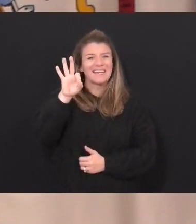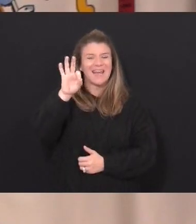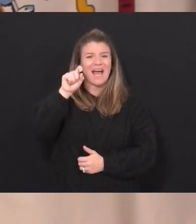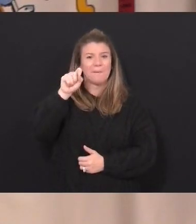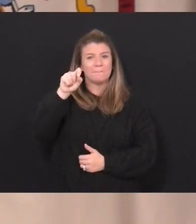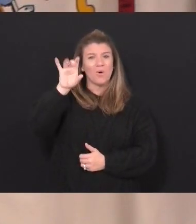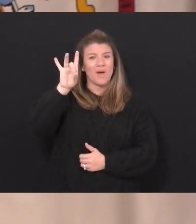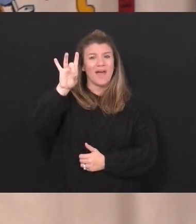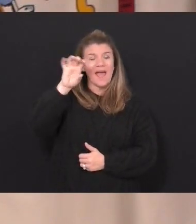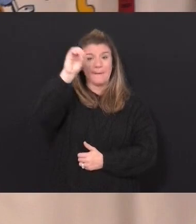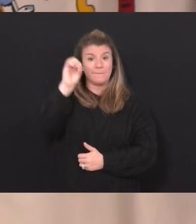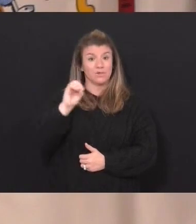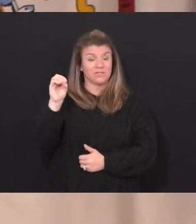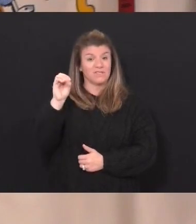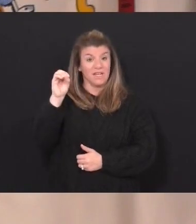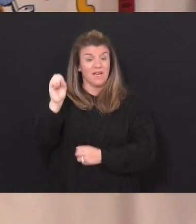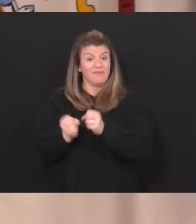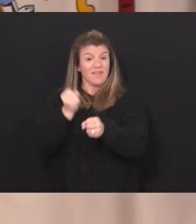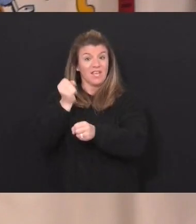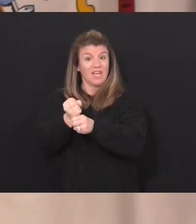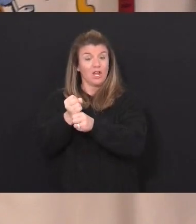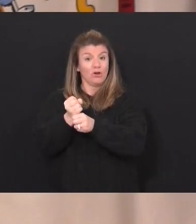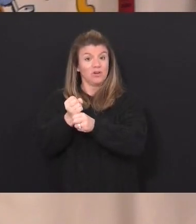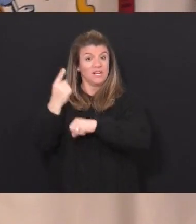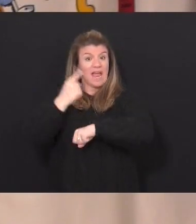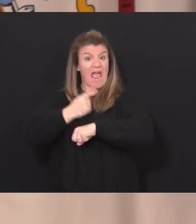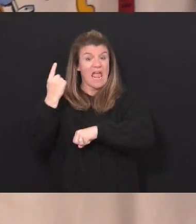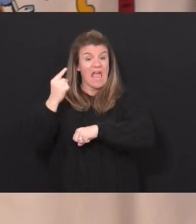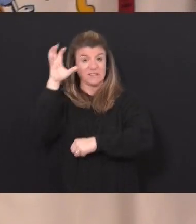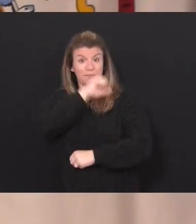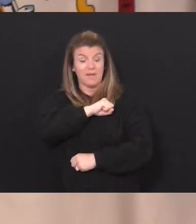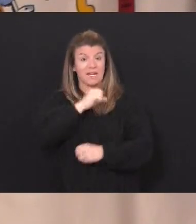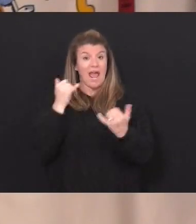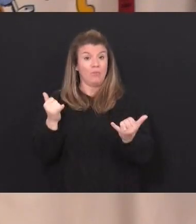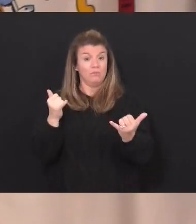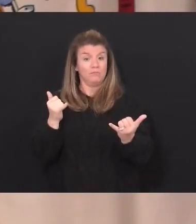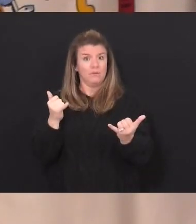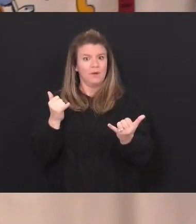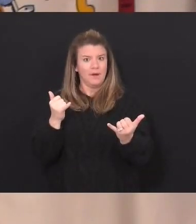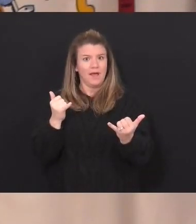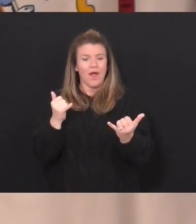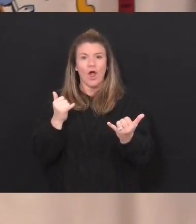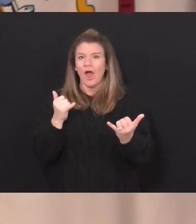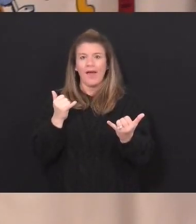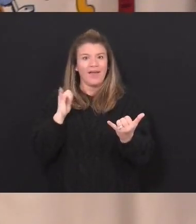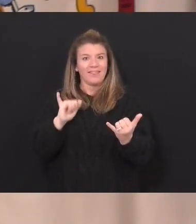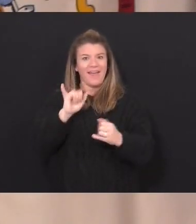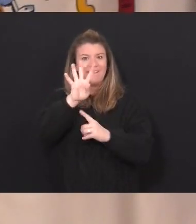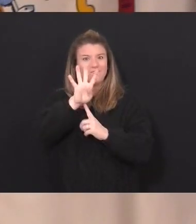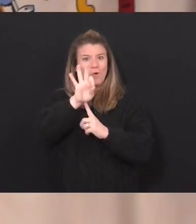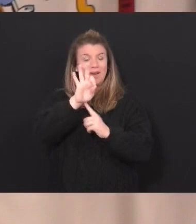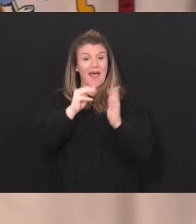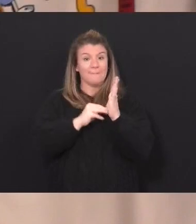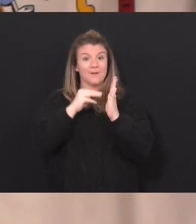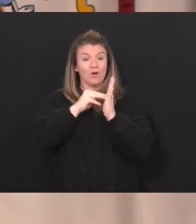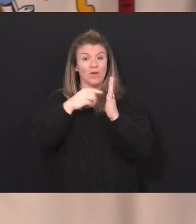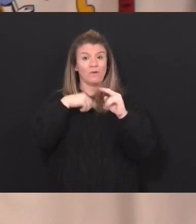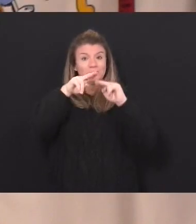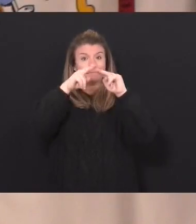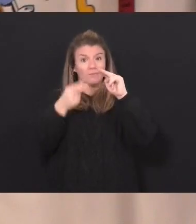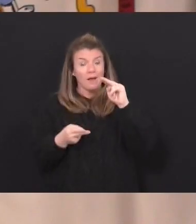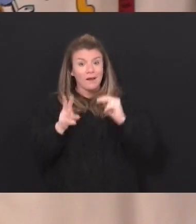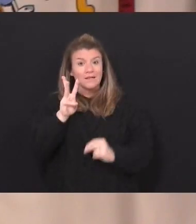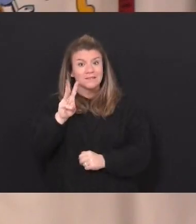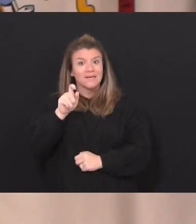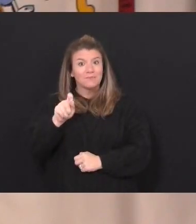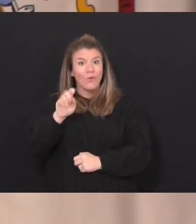99.8% of the year-to-date estimate at this time. And now we have whittled that 49 million down to 6.4